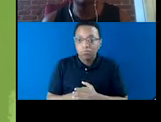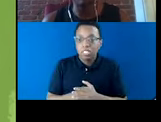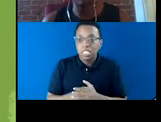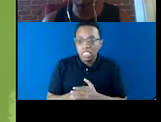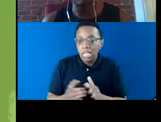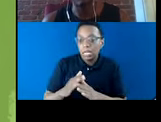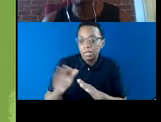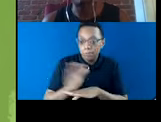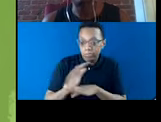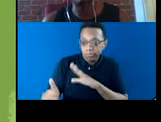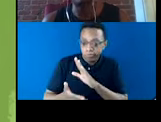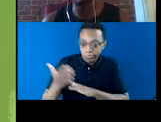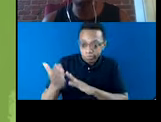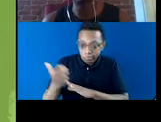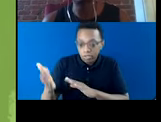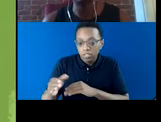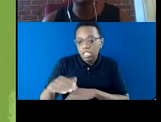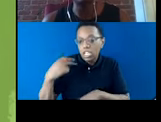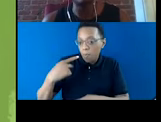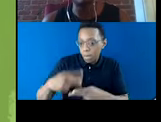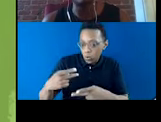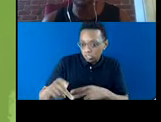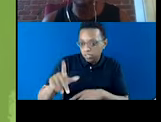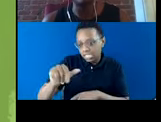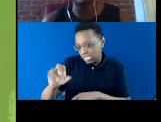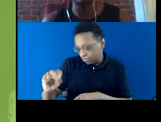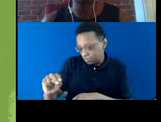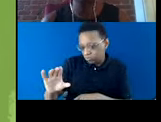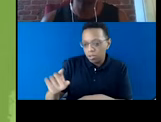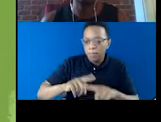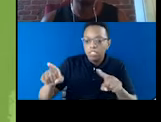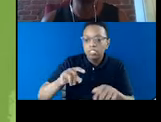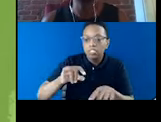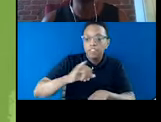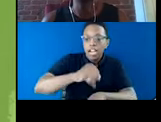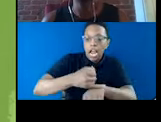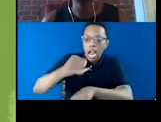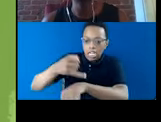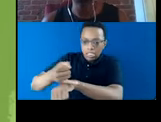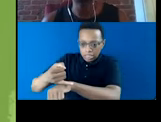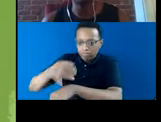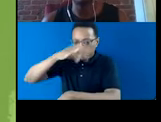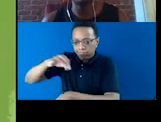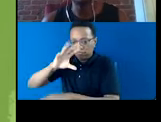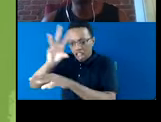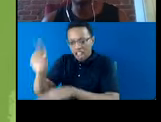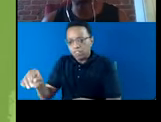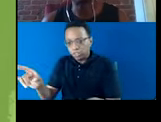only in Lisbon, the capital of Portugal, but also in the Azores, which are islands off the coast of Africa. And so she was